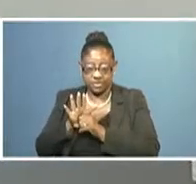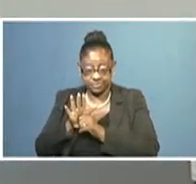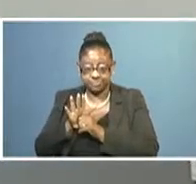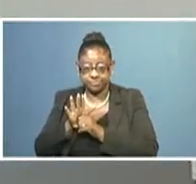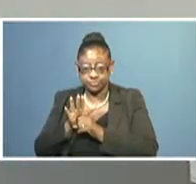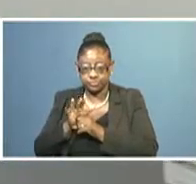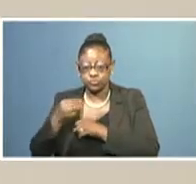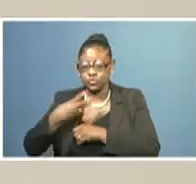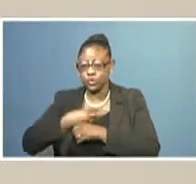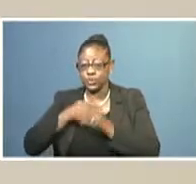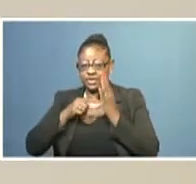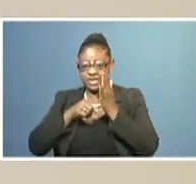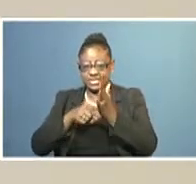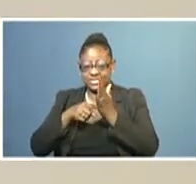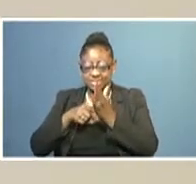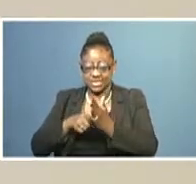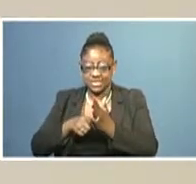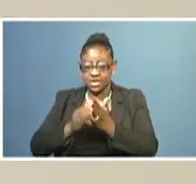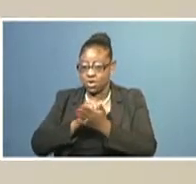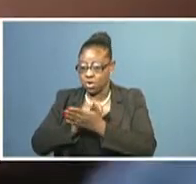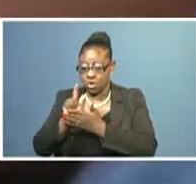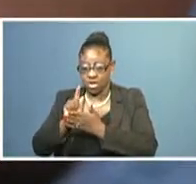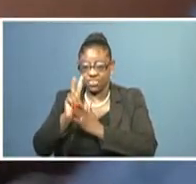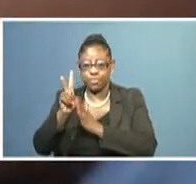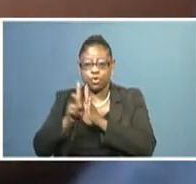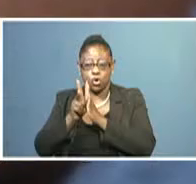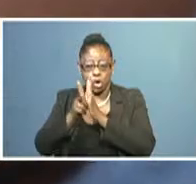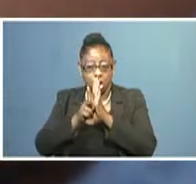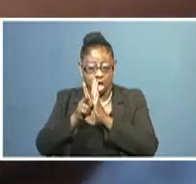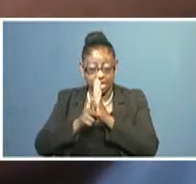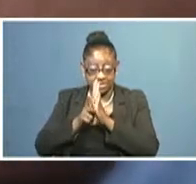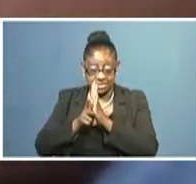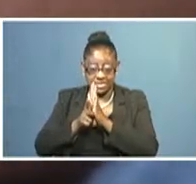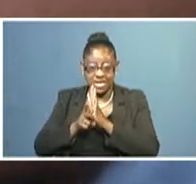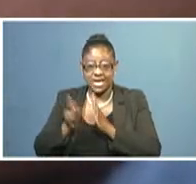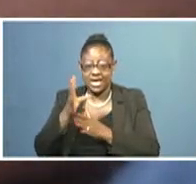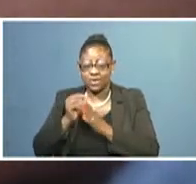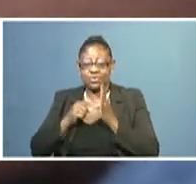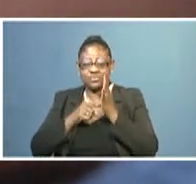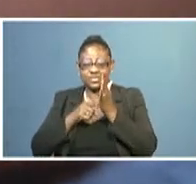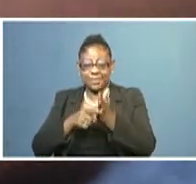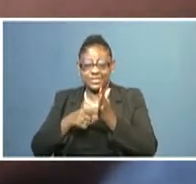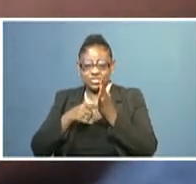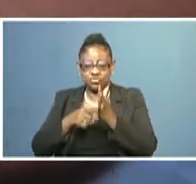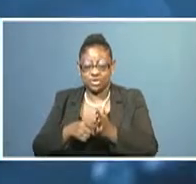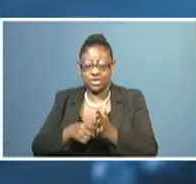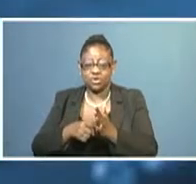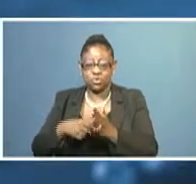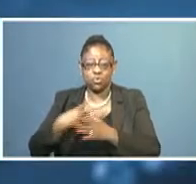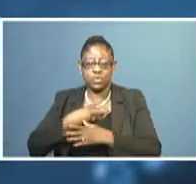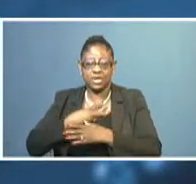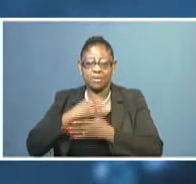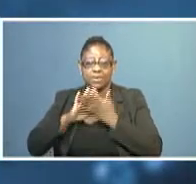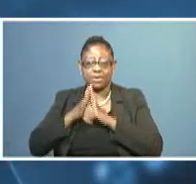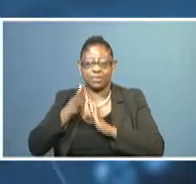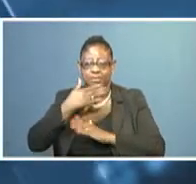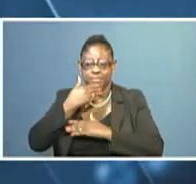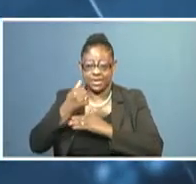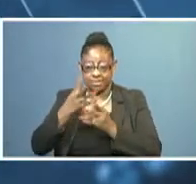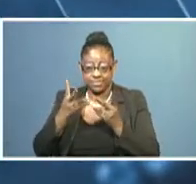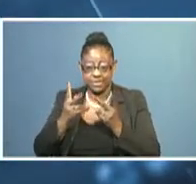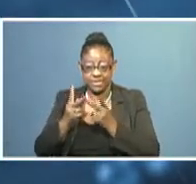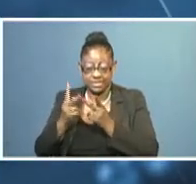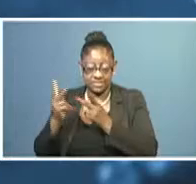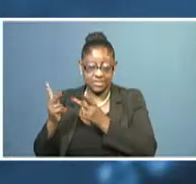have exercised the protocols, and now that we have demonstrated that we are getting to a better place,